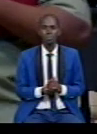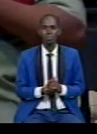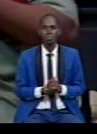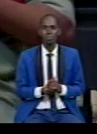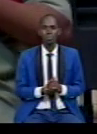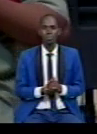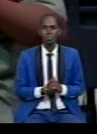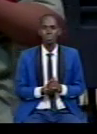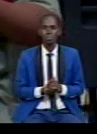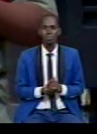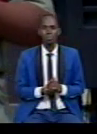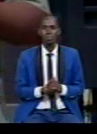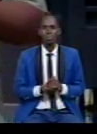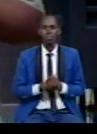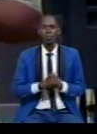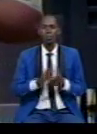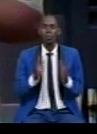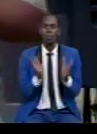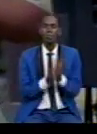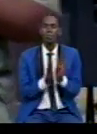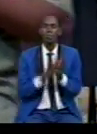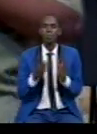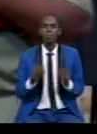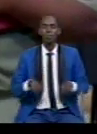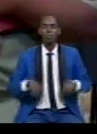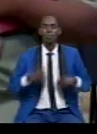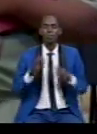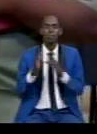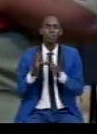Brethren, praise the living Jesus.